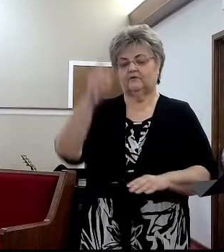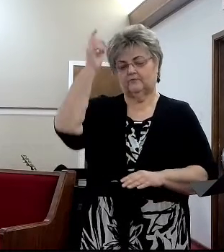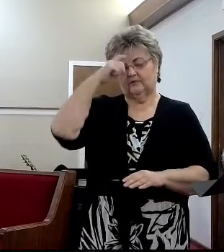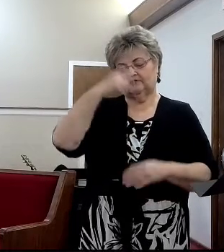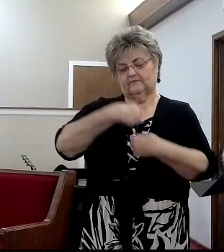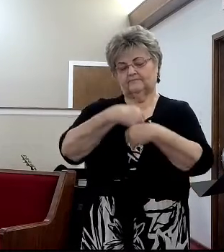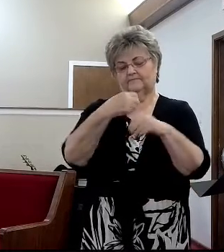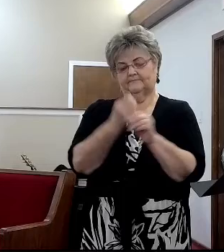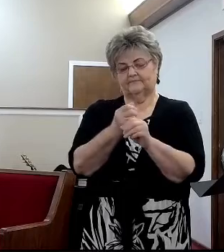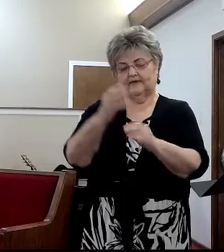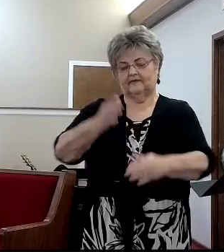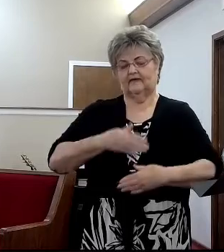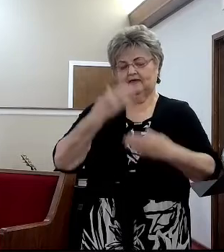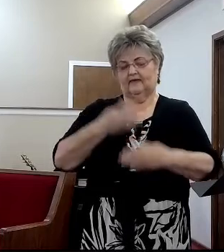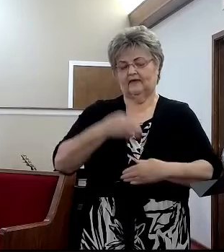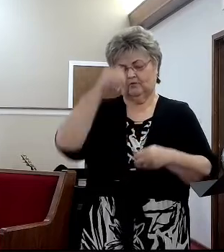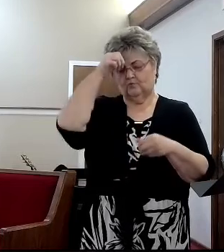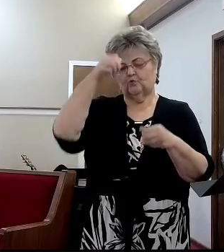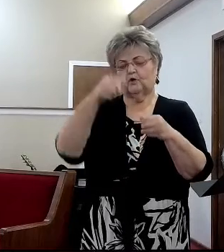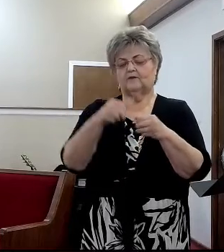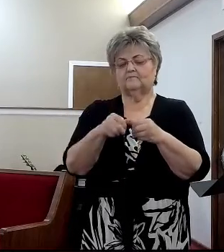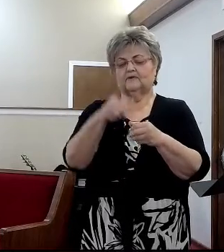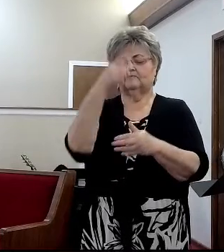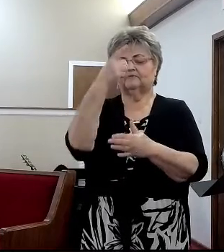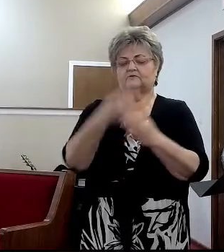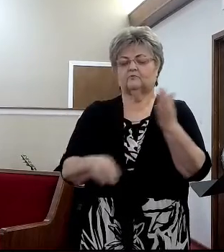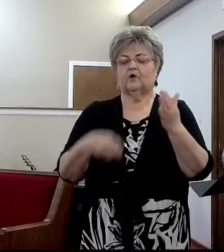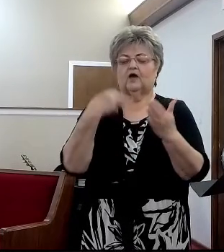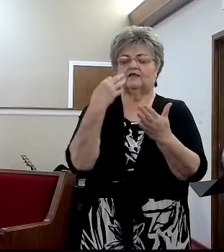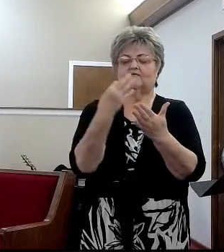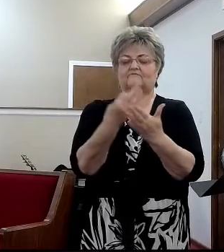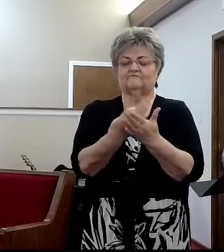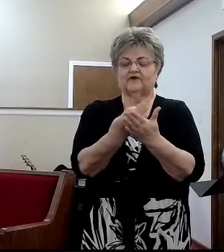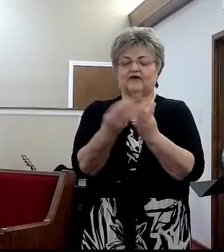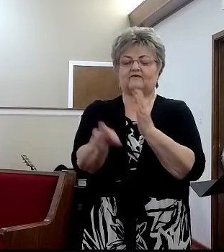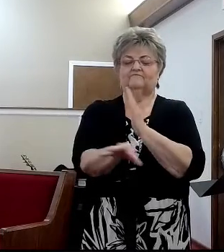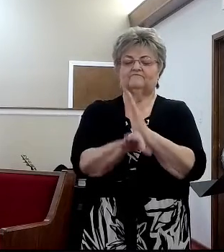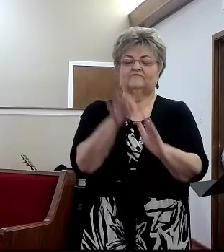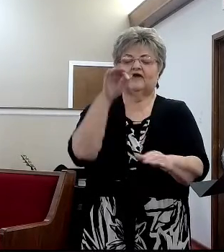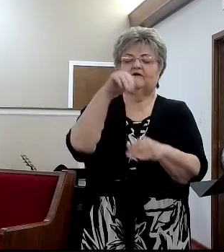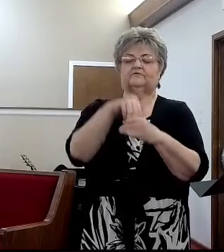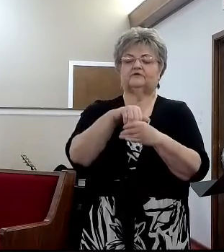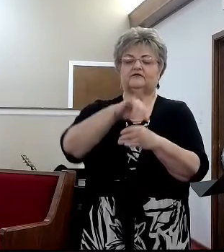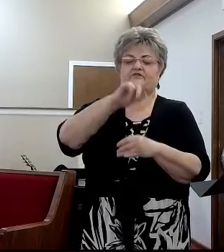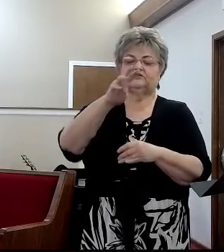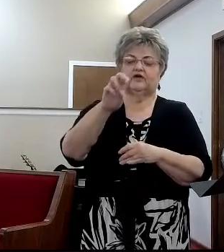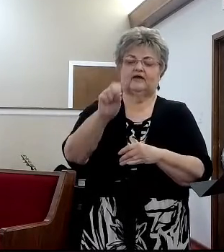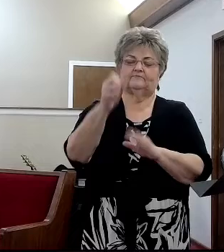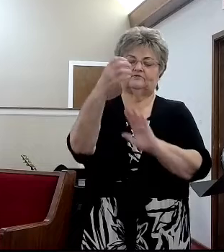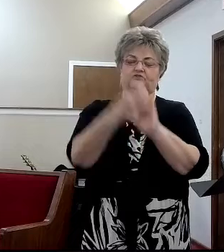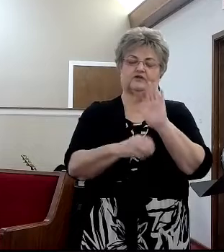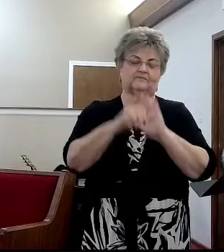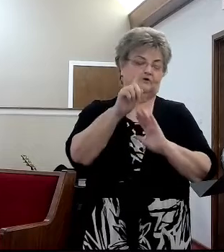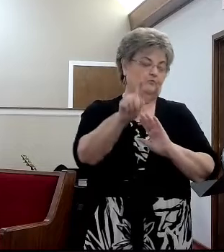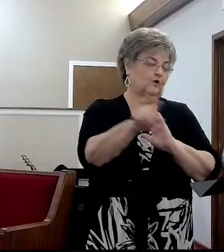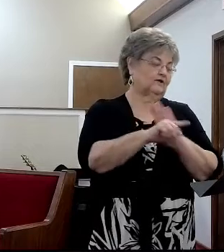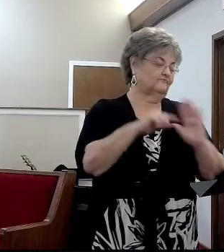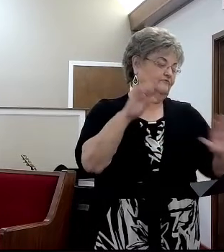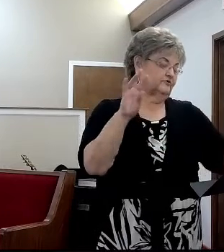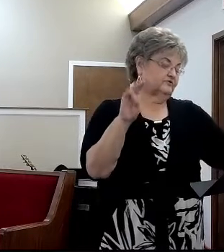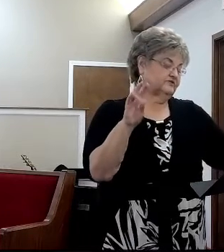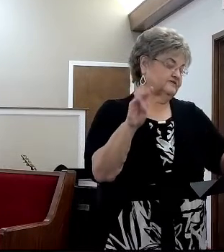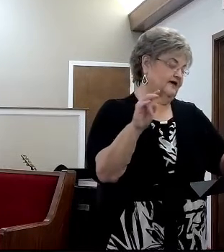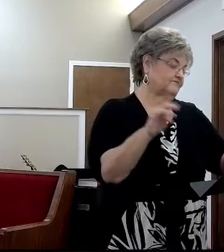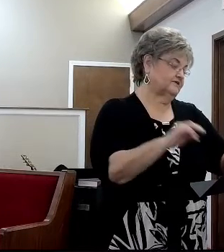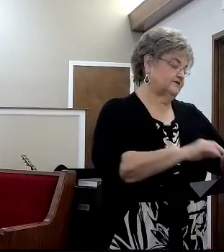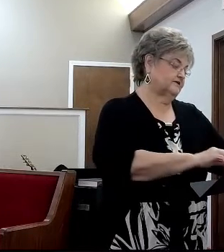happiness remembers what fact found in James 1:17. So I told you we'd be back in James. I hope you